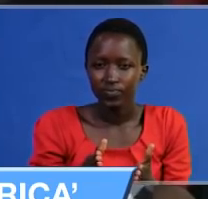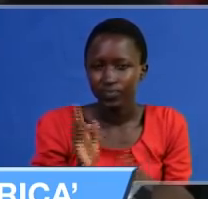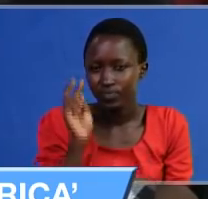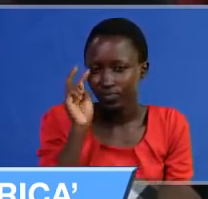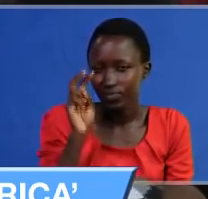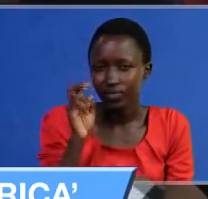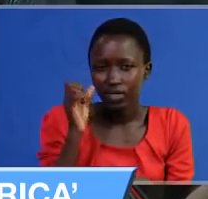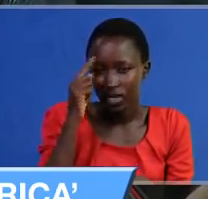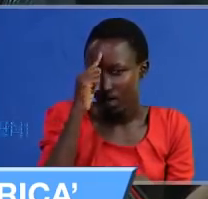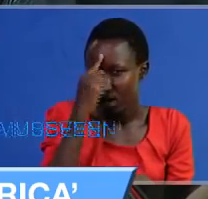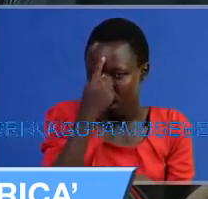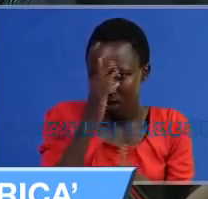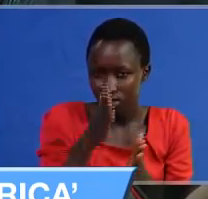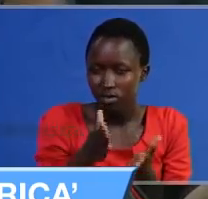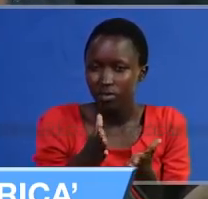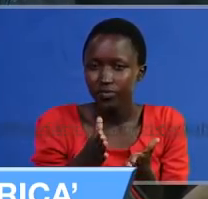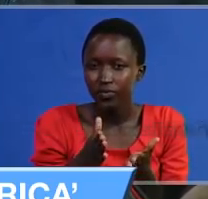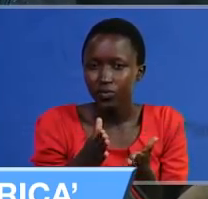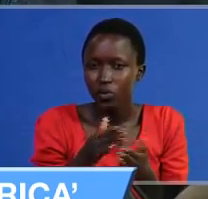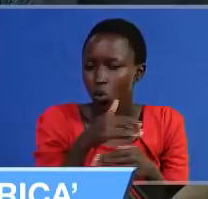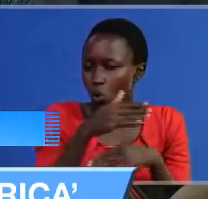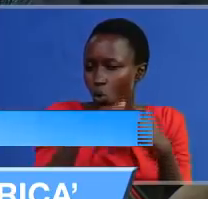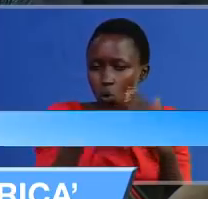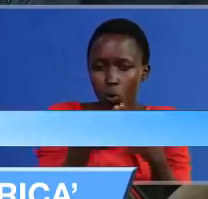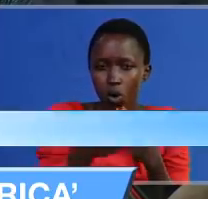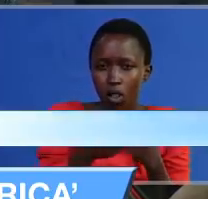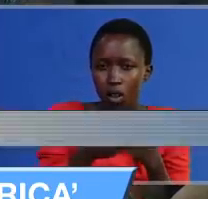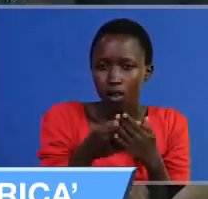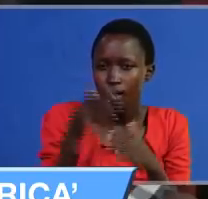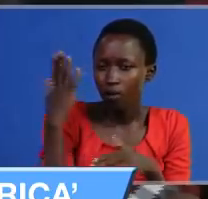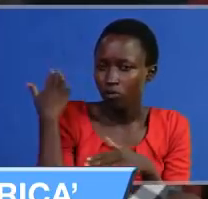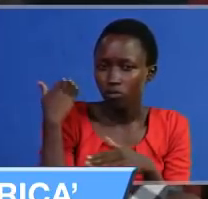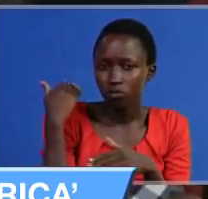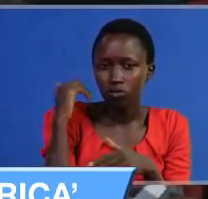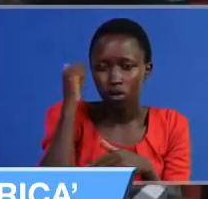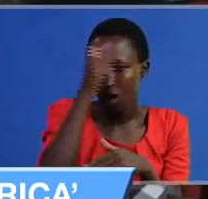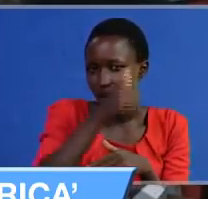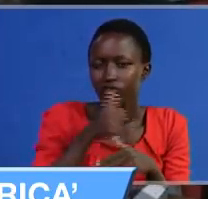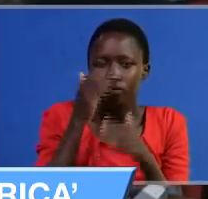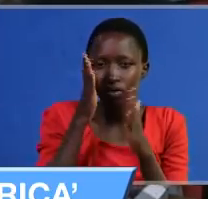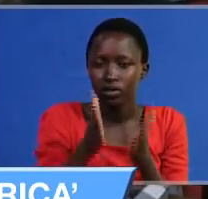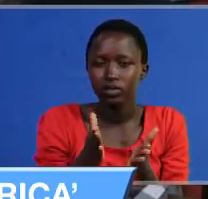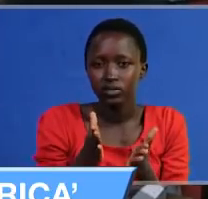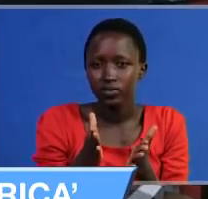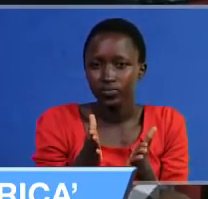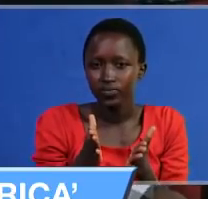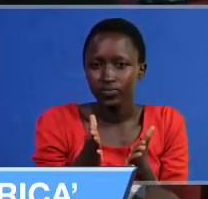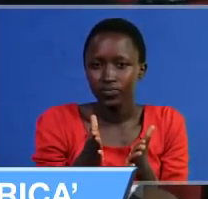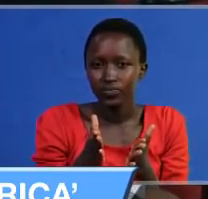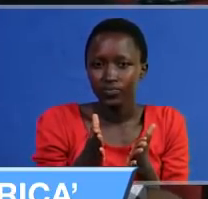you see Indians, all those are former Africans.